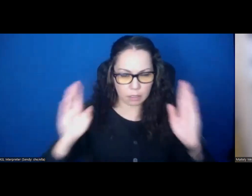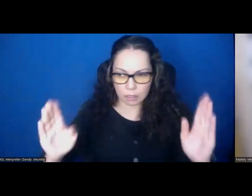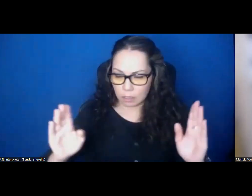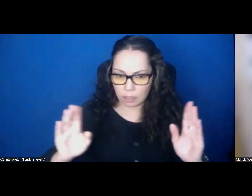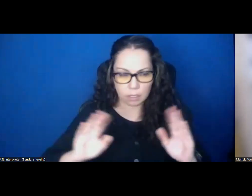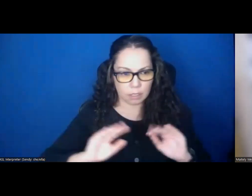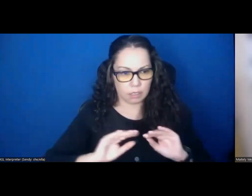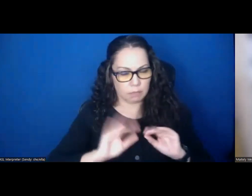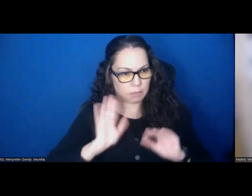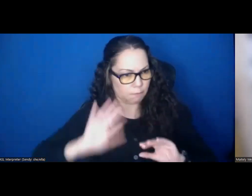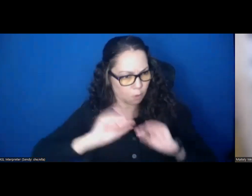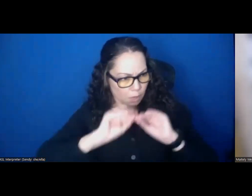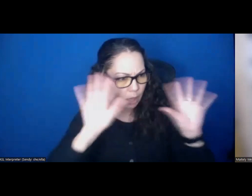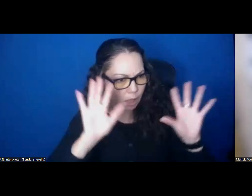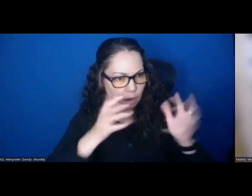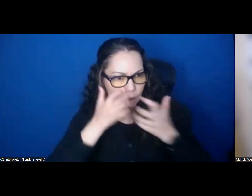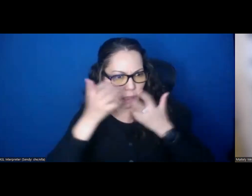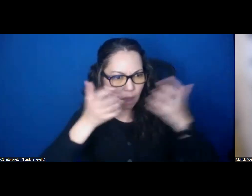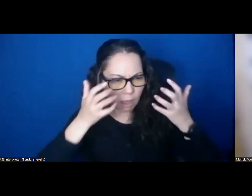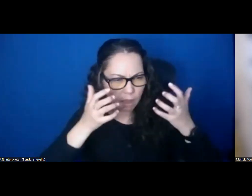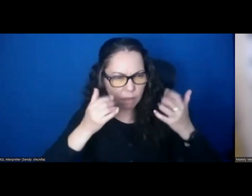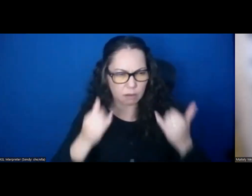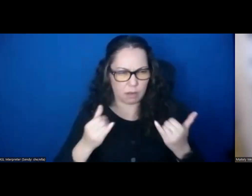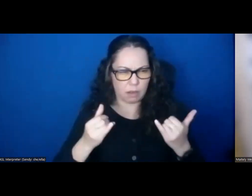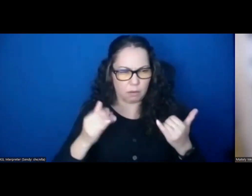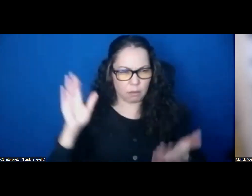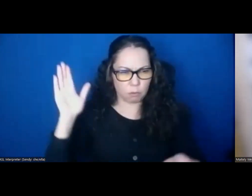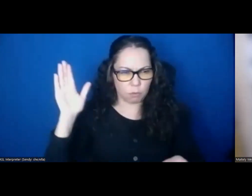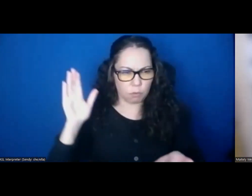were slowly fading into this eerie silence.